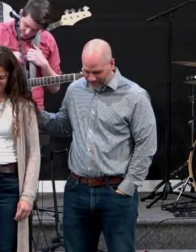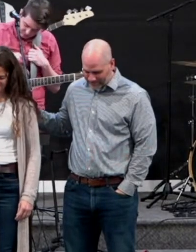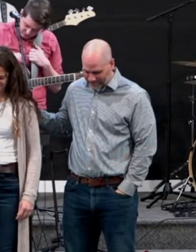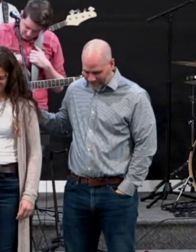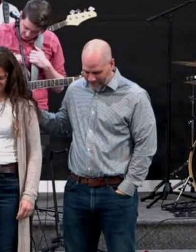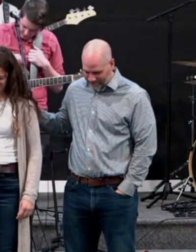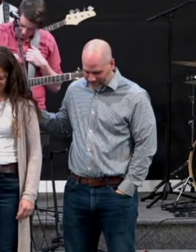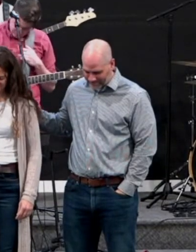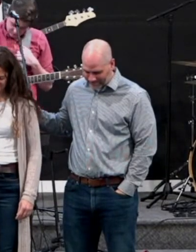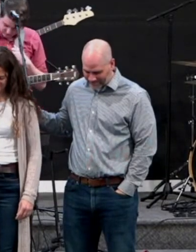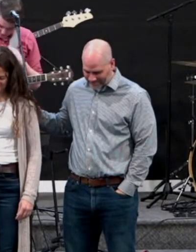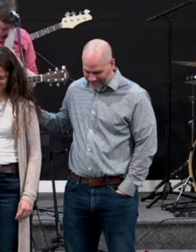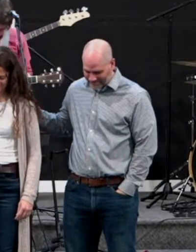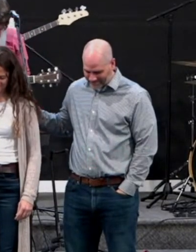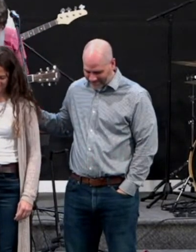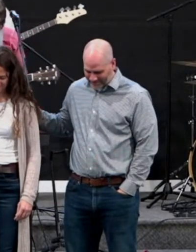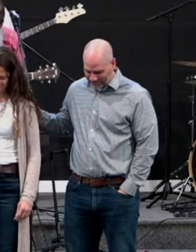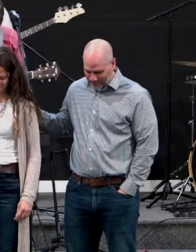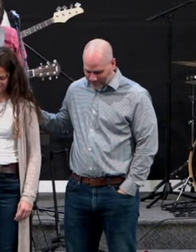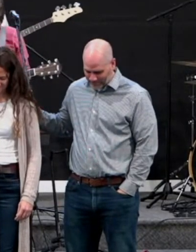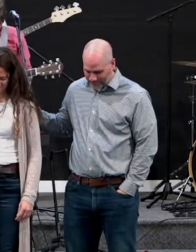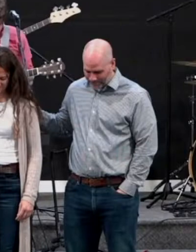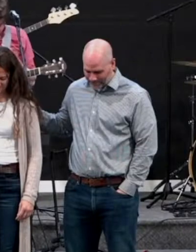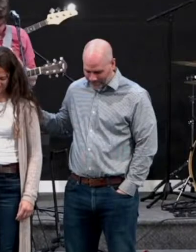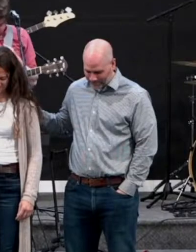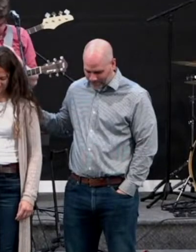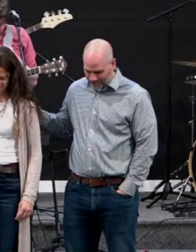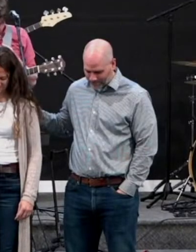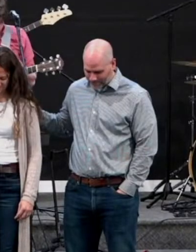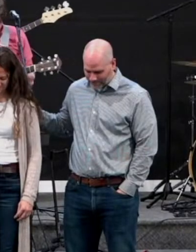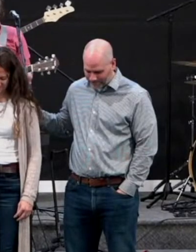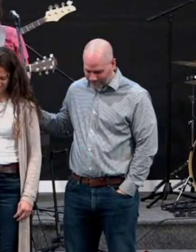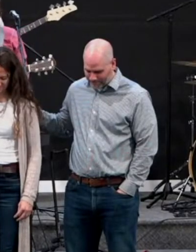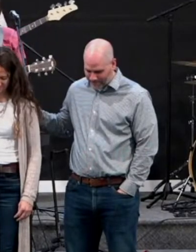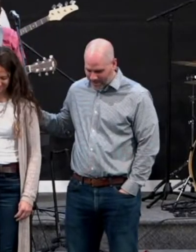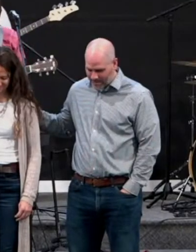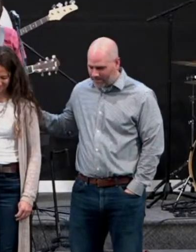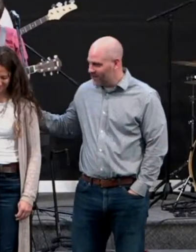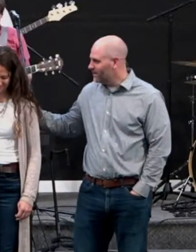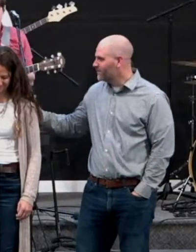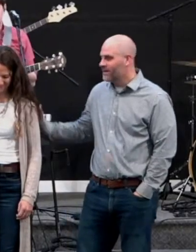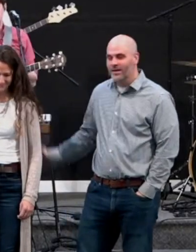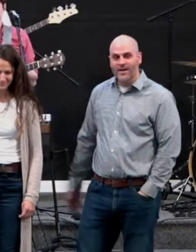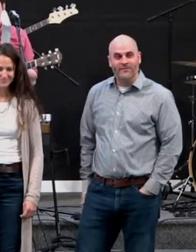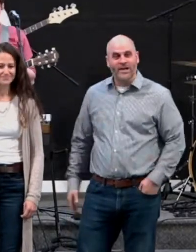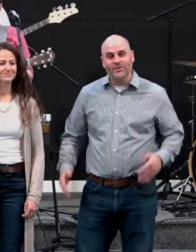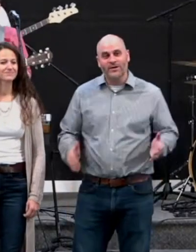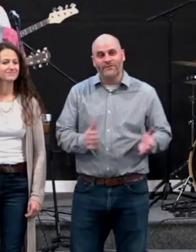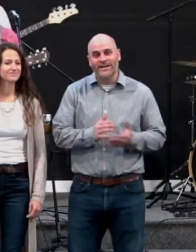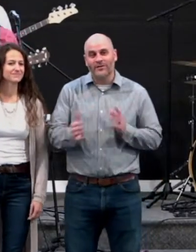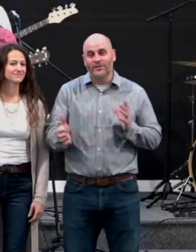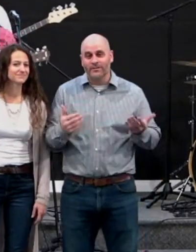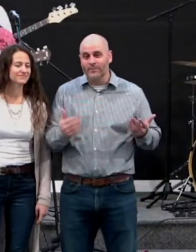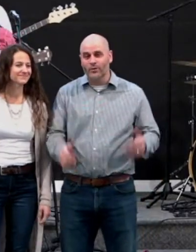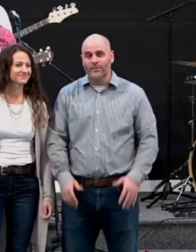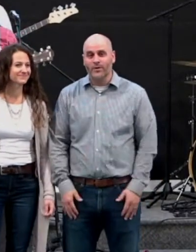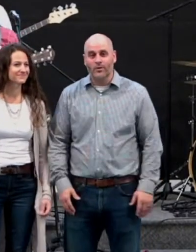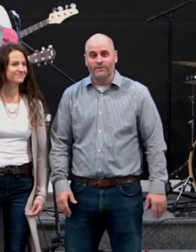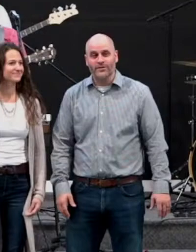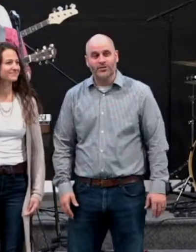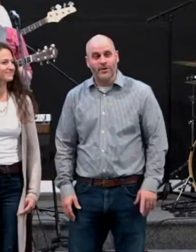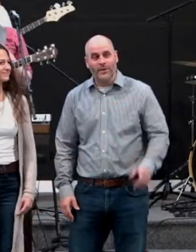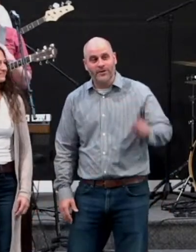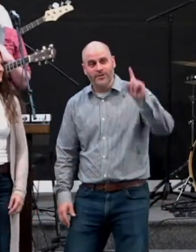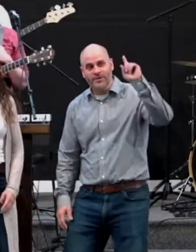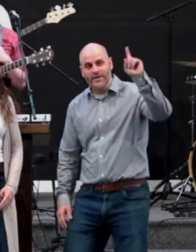their great joy and praise to you, Lord. In Jesus' name, amen. Amen. If you guys want to find out a little bit more about